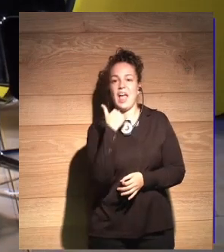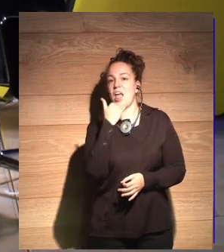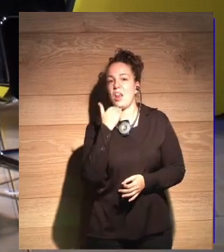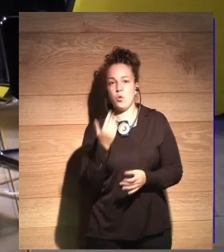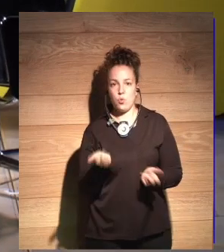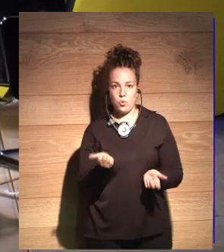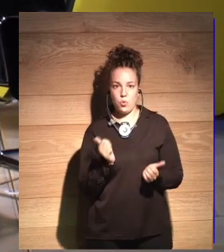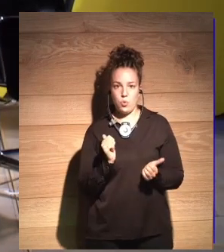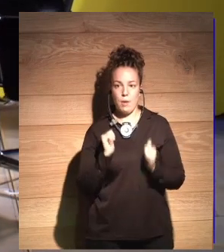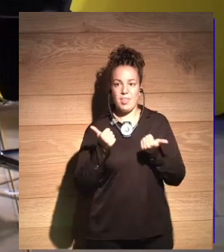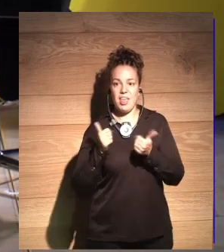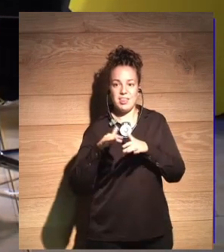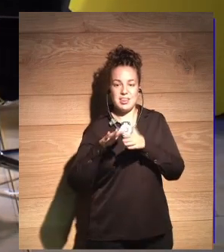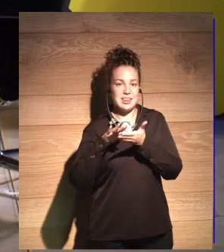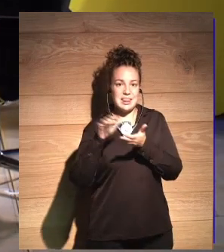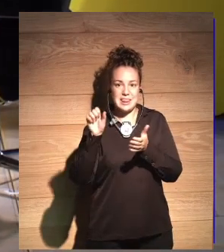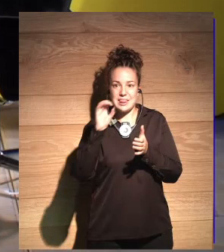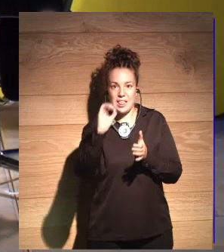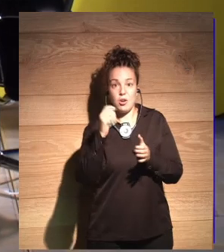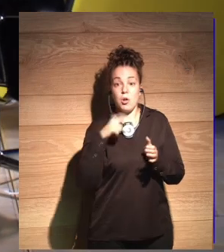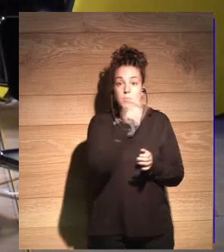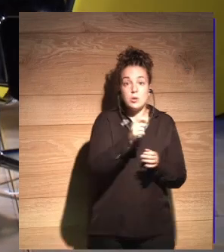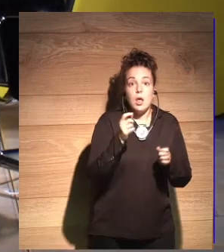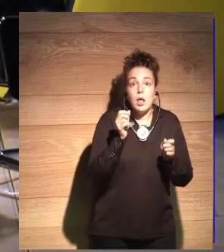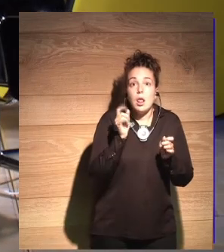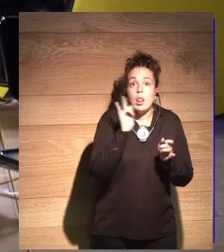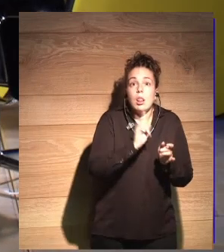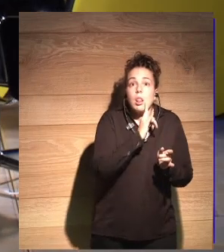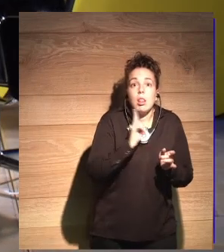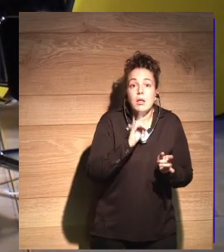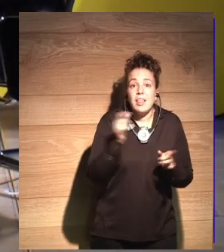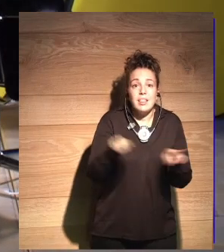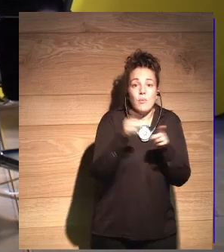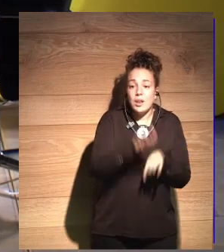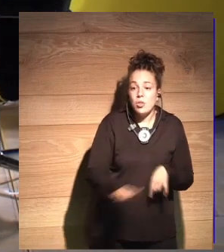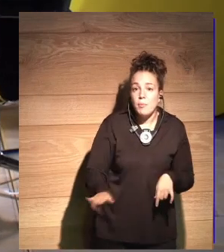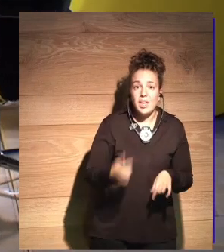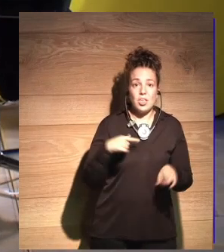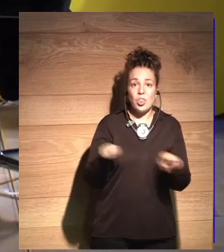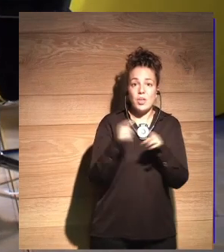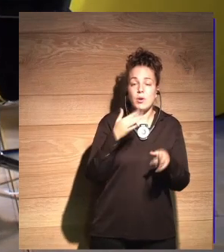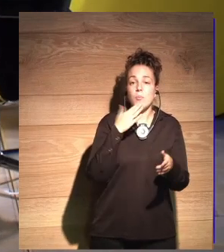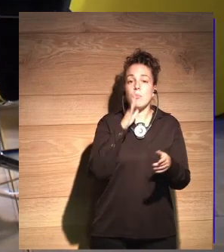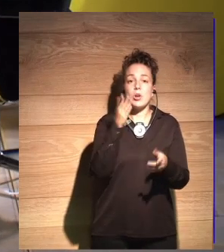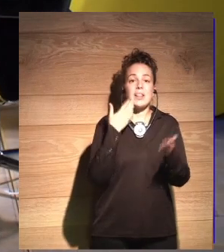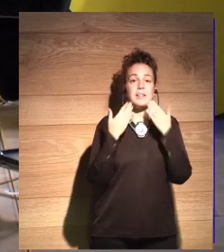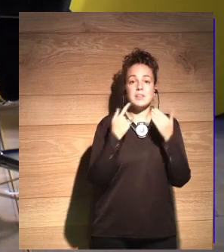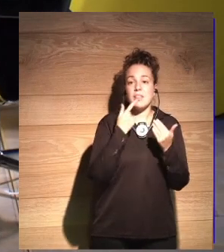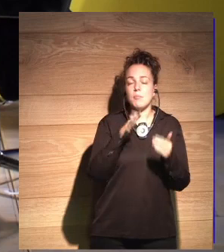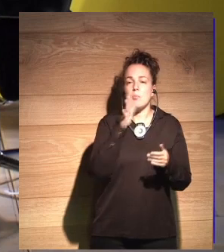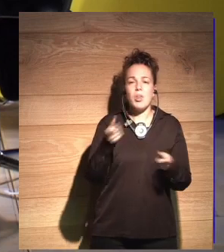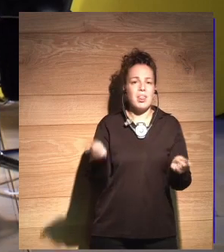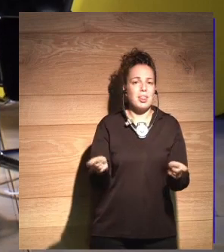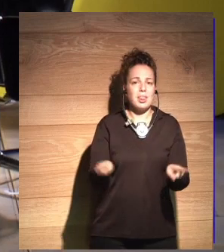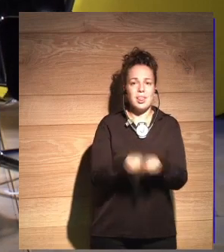admire it, even if it's a small tribe. I mean, we were talking in the interview, it doesn't even matter because of what's happening with climate change and where it's going. I mean, that